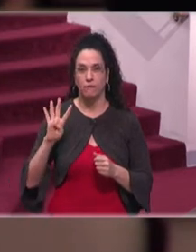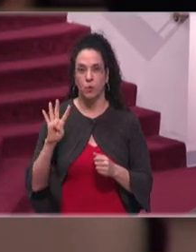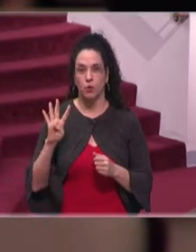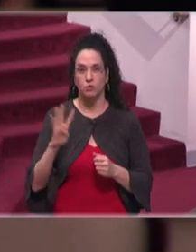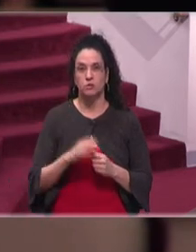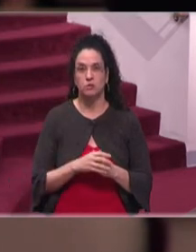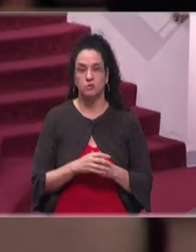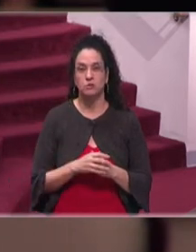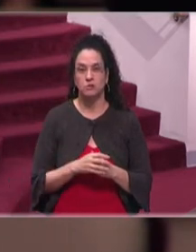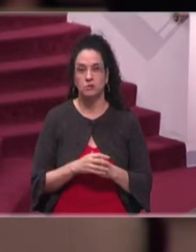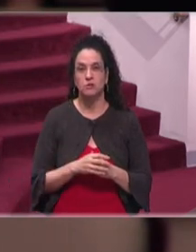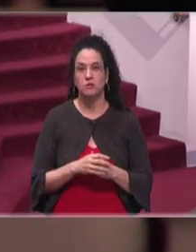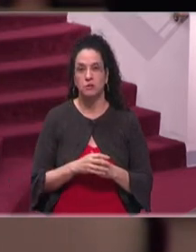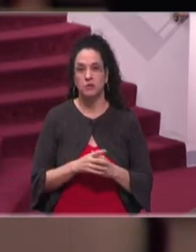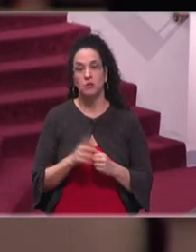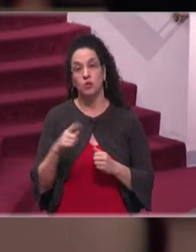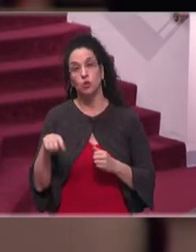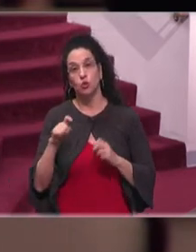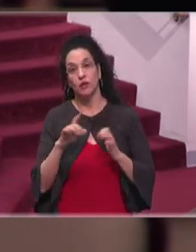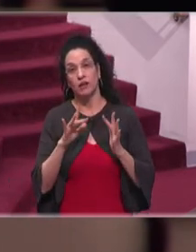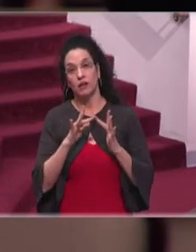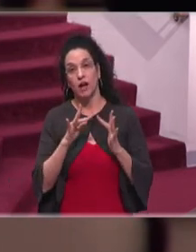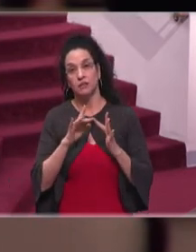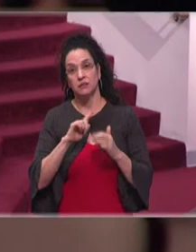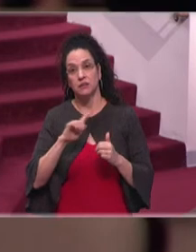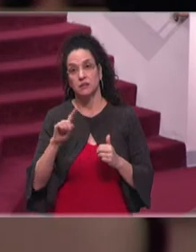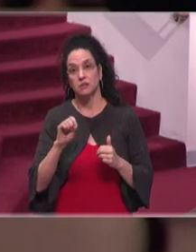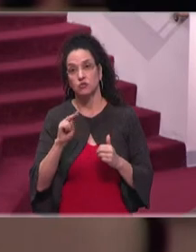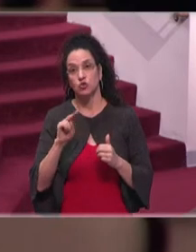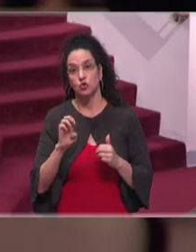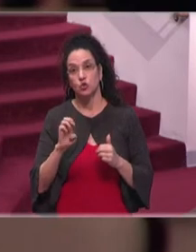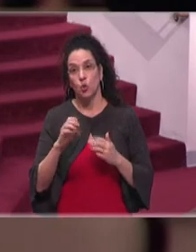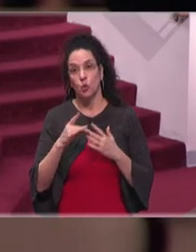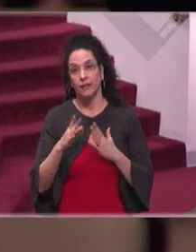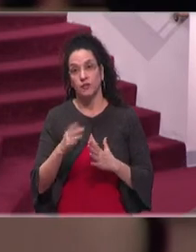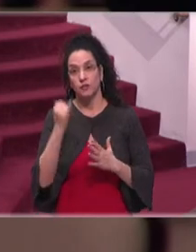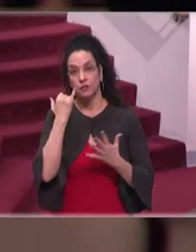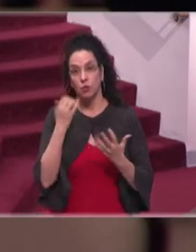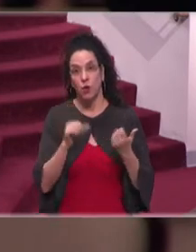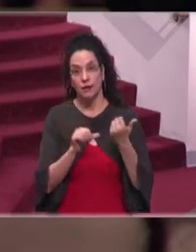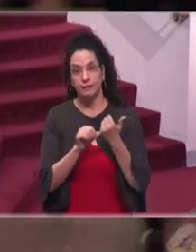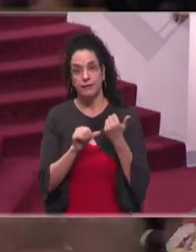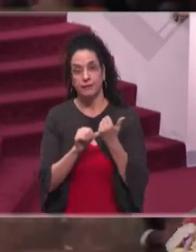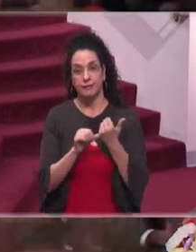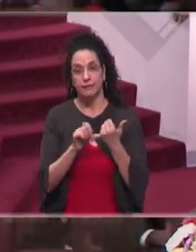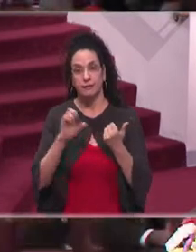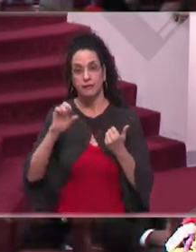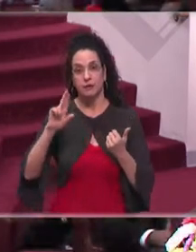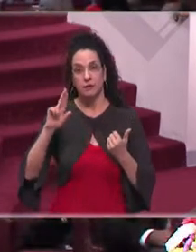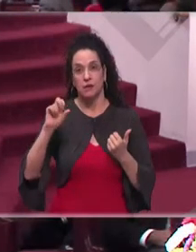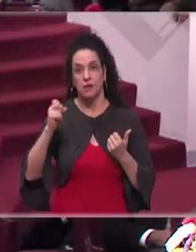703-670-0184. Or you may contact your zone leaders for assistance. Usher, please come forward.